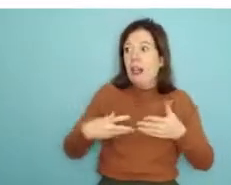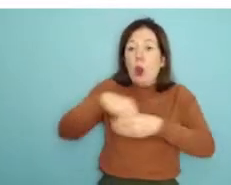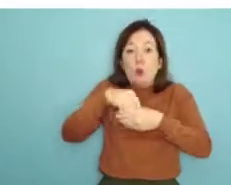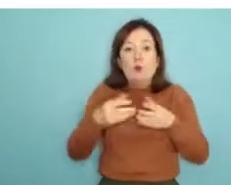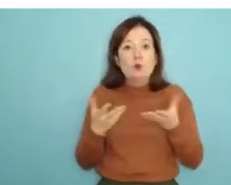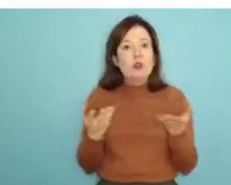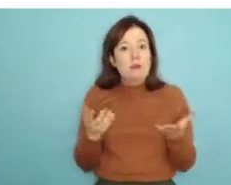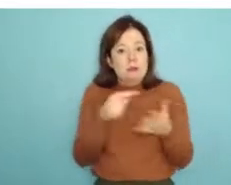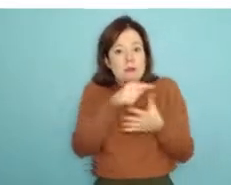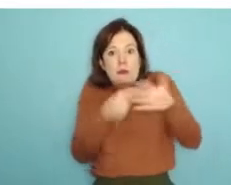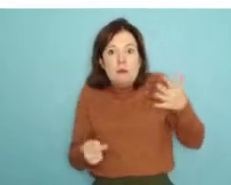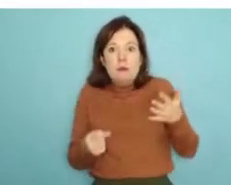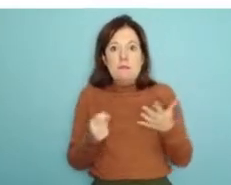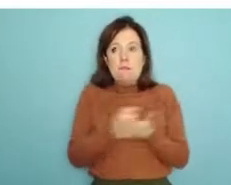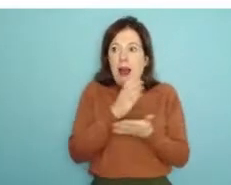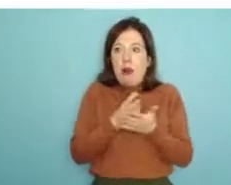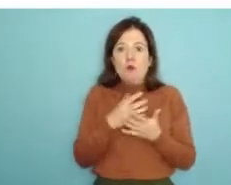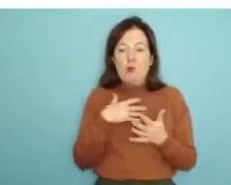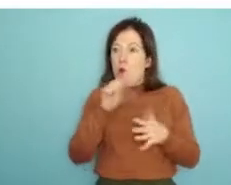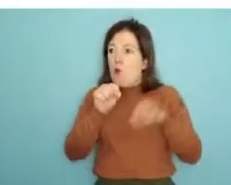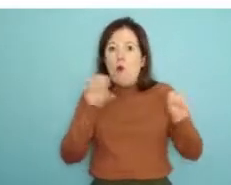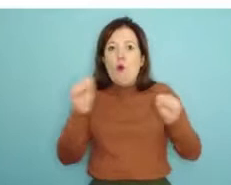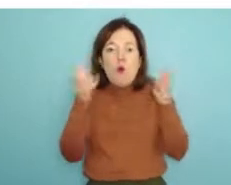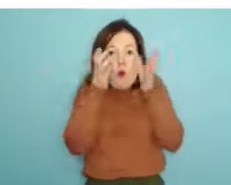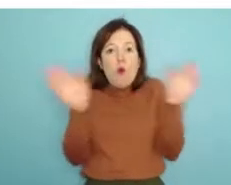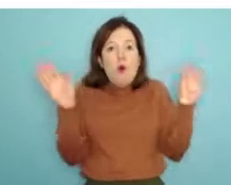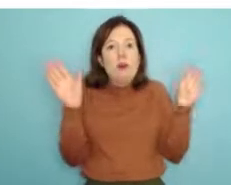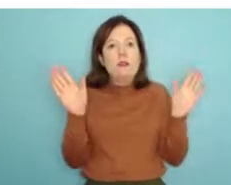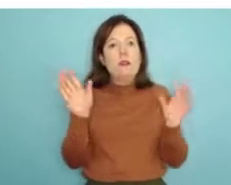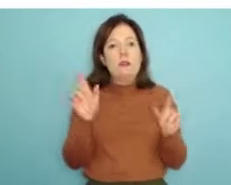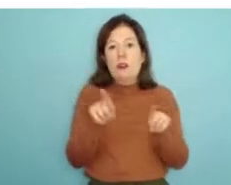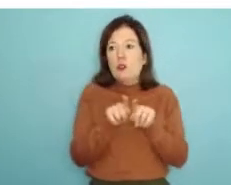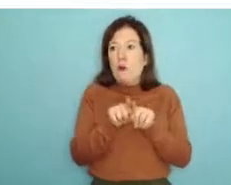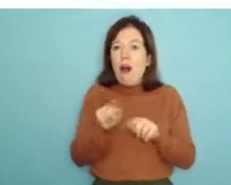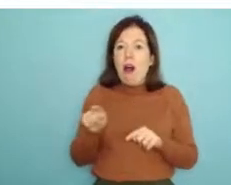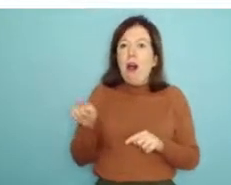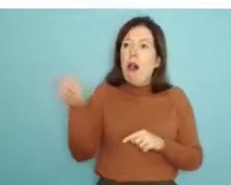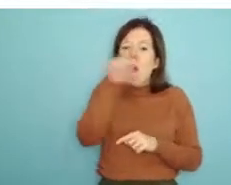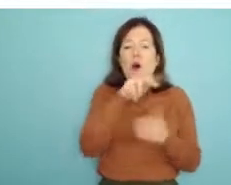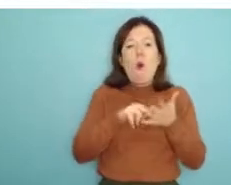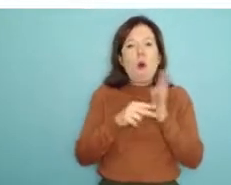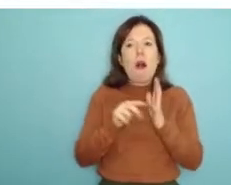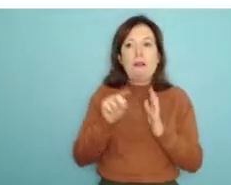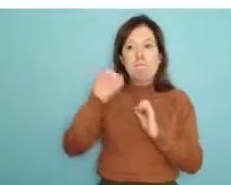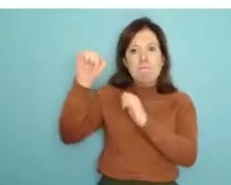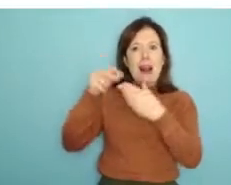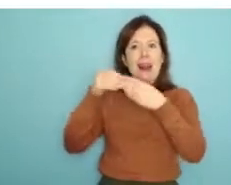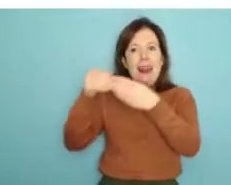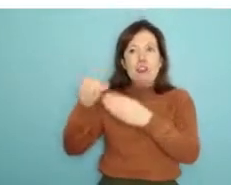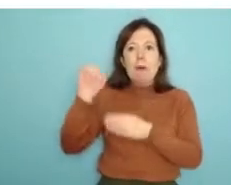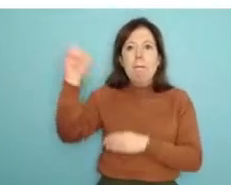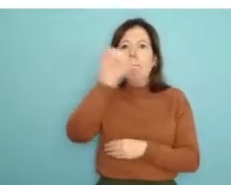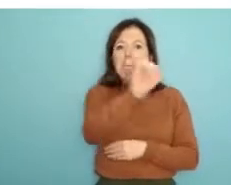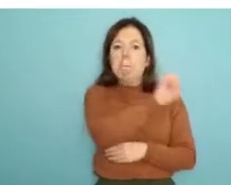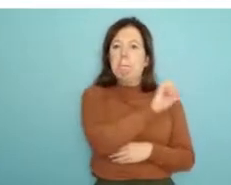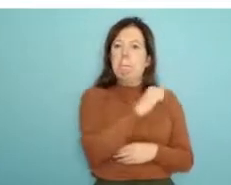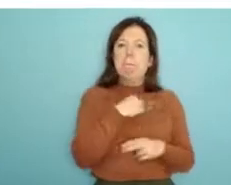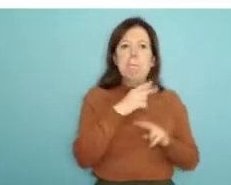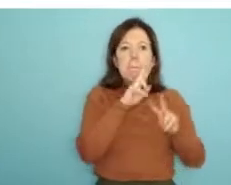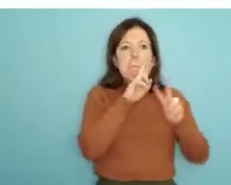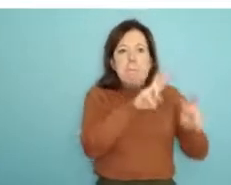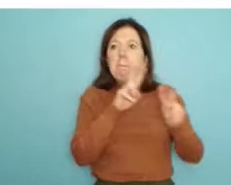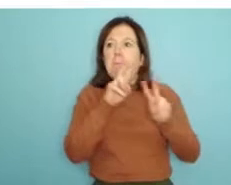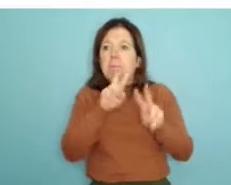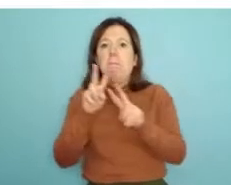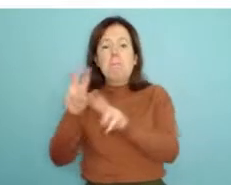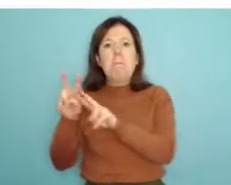But I've also had the opportunity to look at leadership from other organisations and in other places, which is